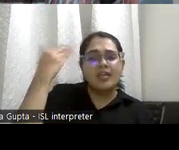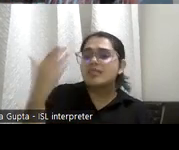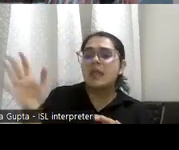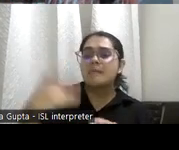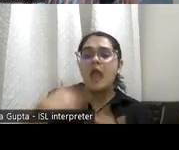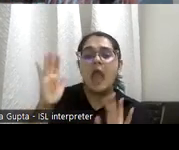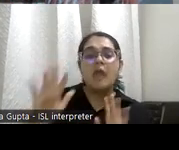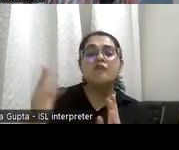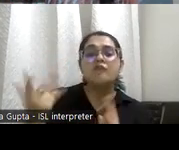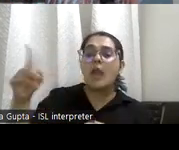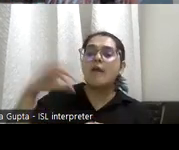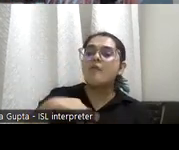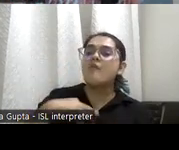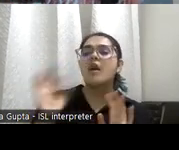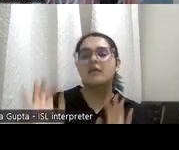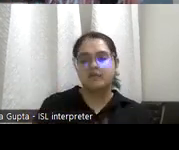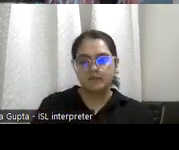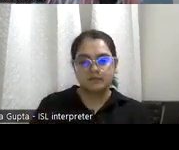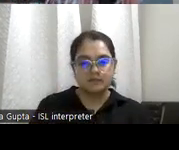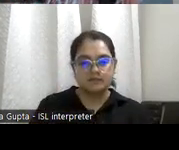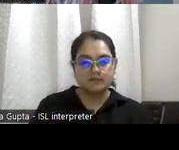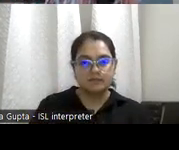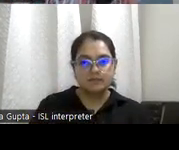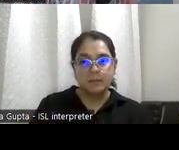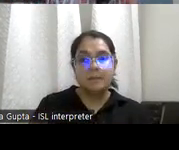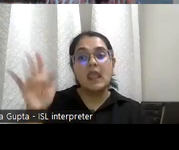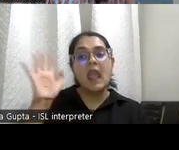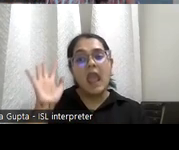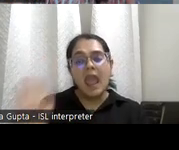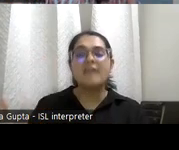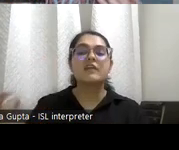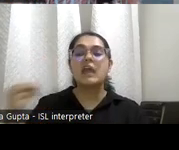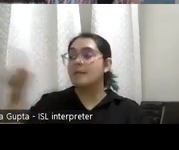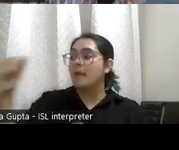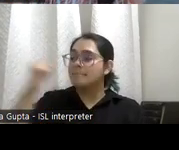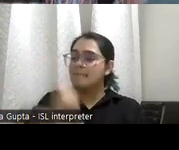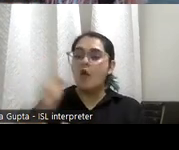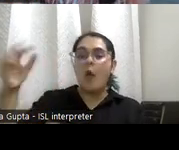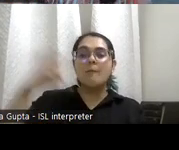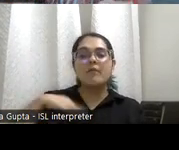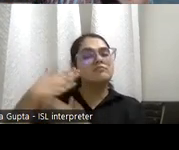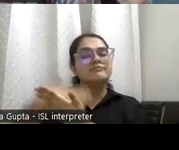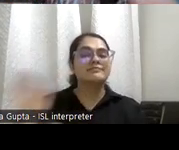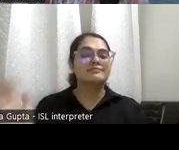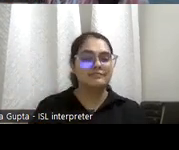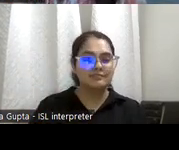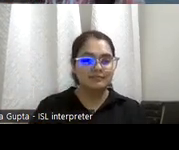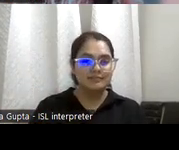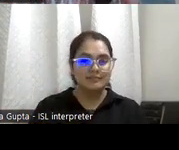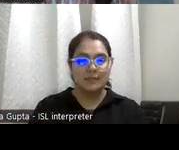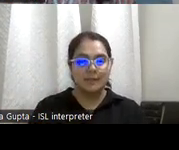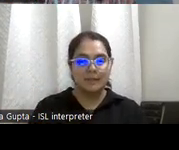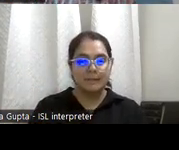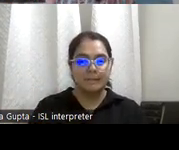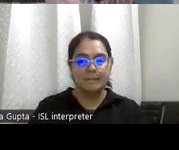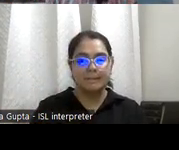because they have privilege and that they have to give up privilege. Next slide, please. And I'm not saying that